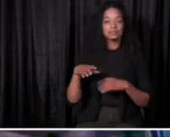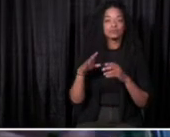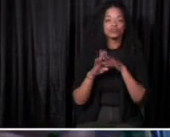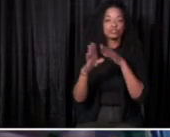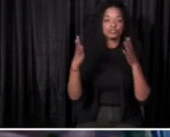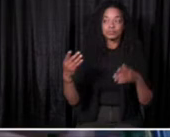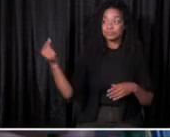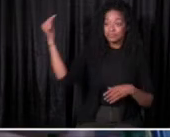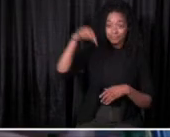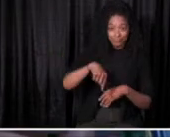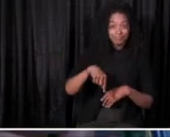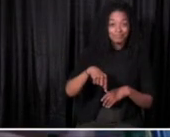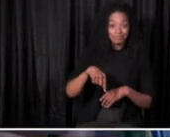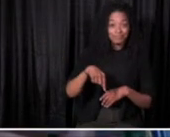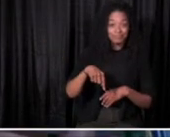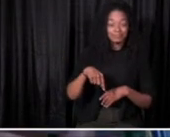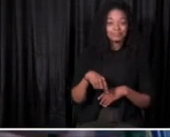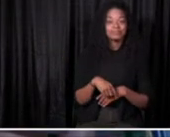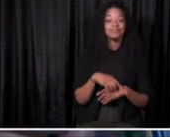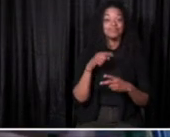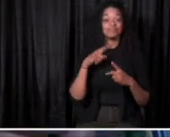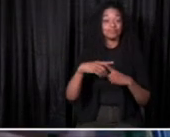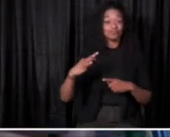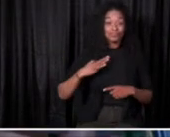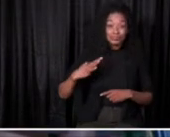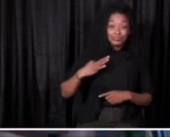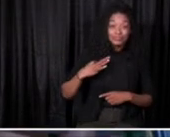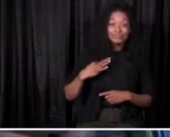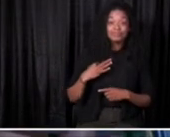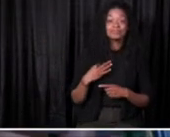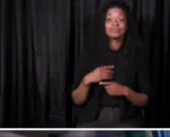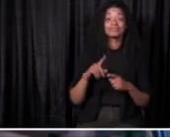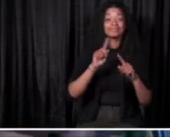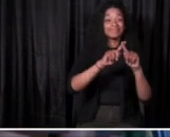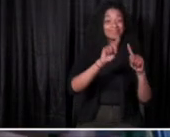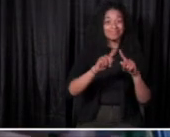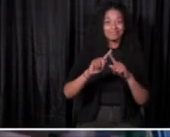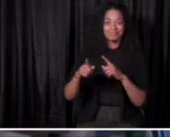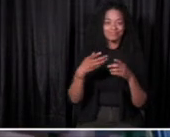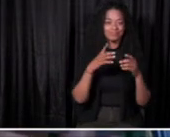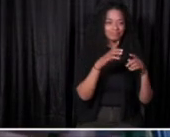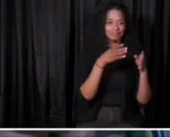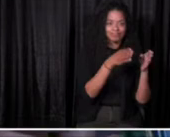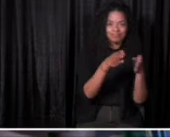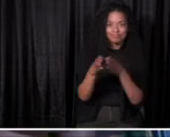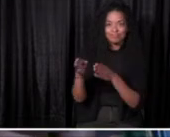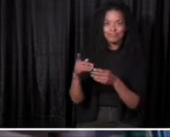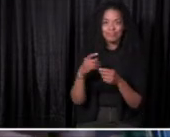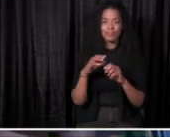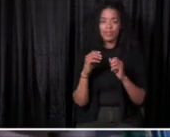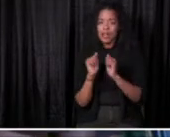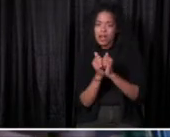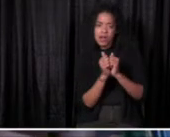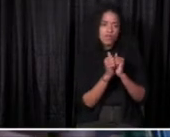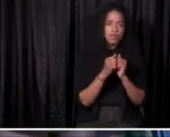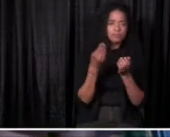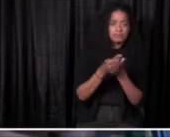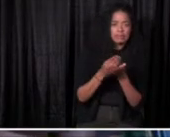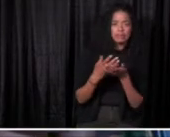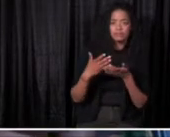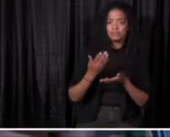volunteered in numerous capacities to fundraise and support Ukrainians.